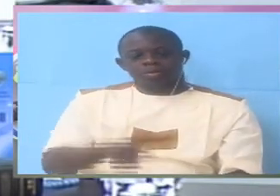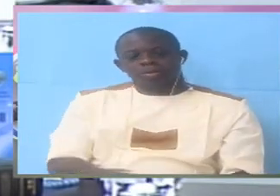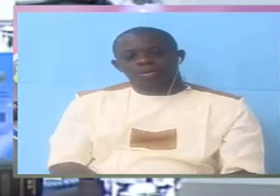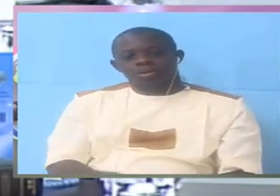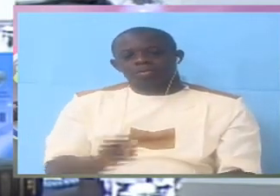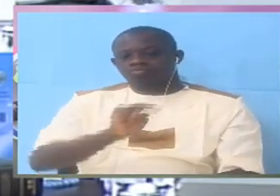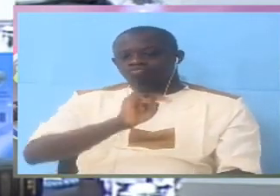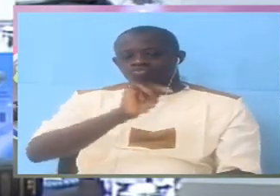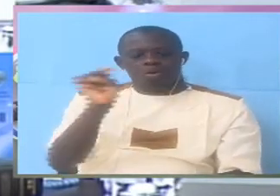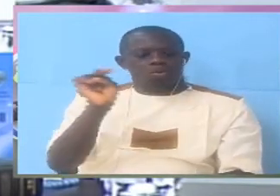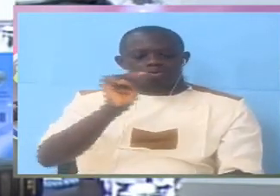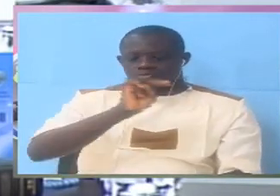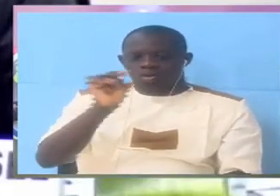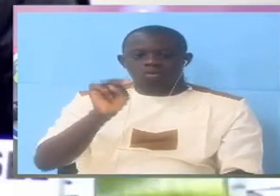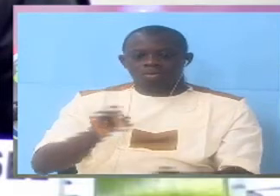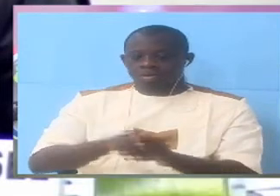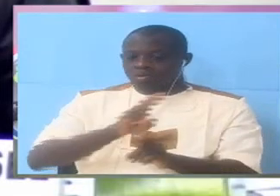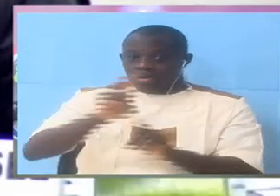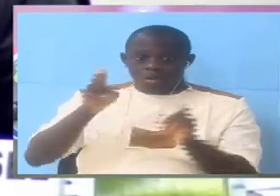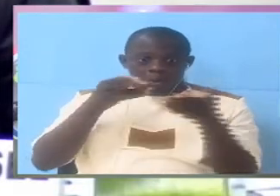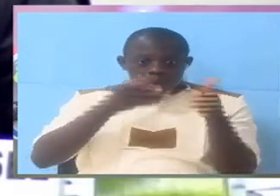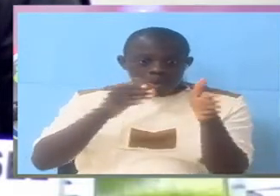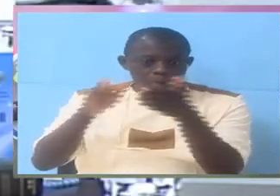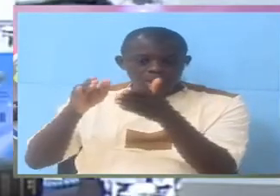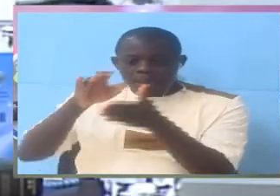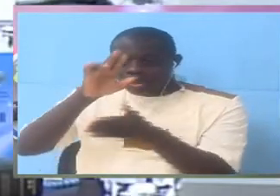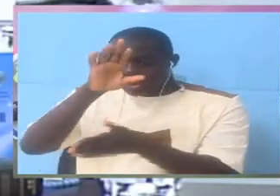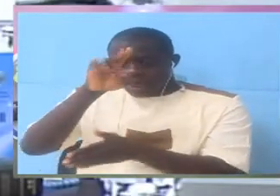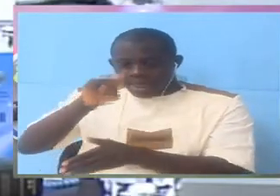No. That was not the modus operandi.